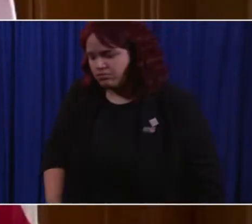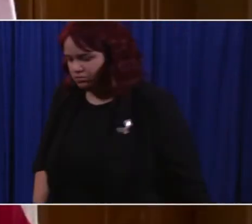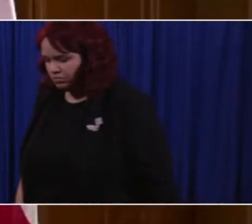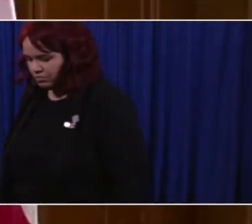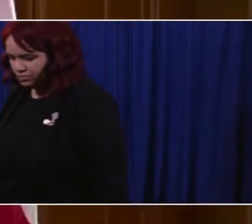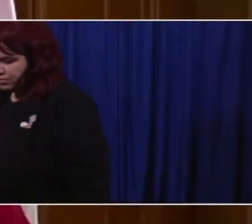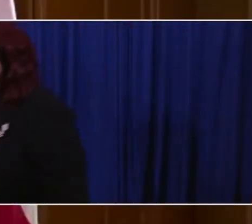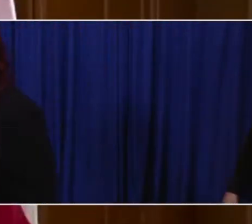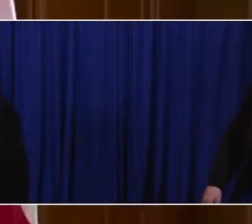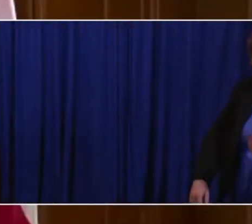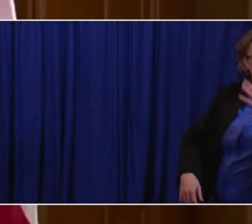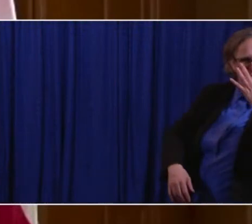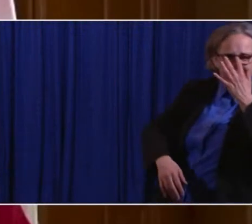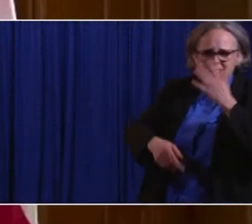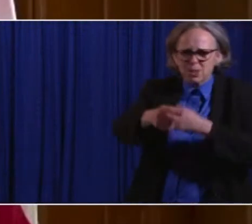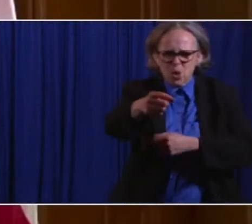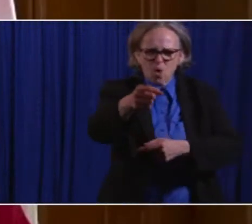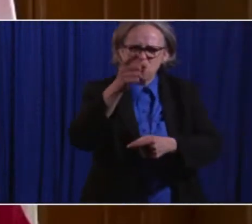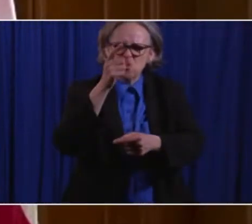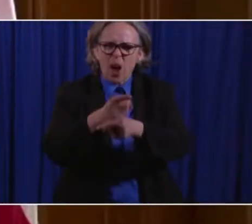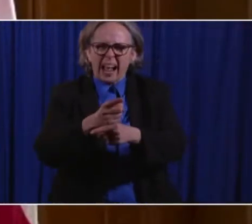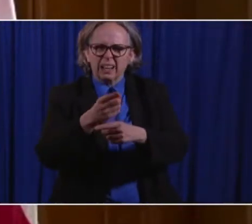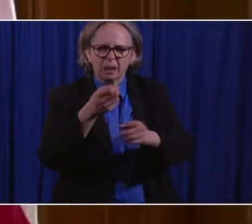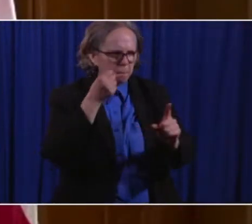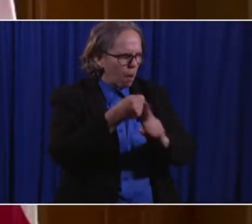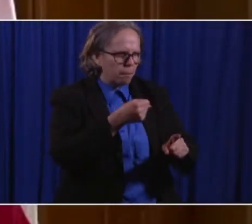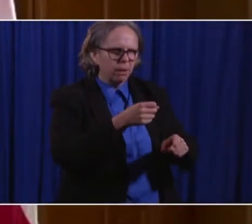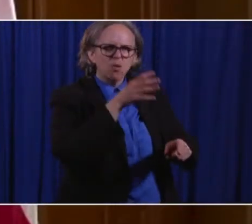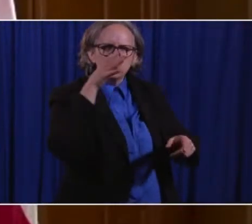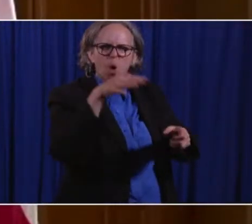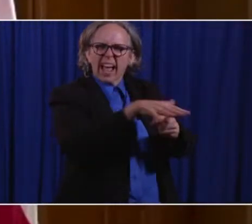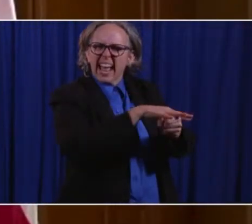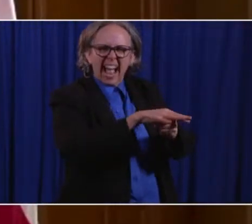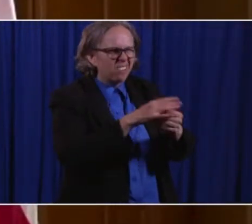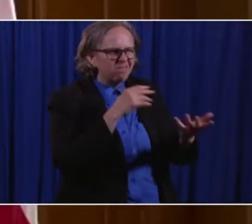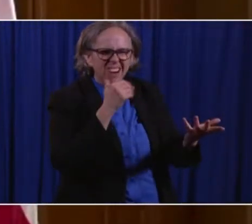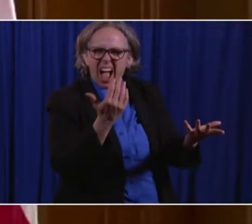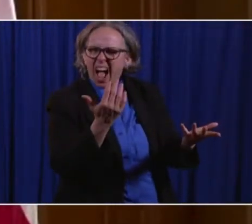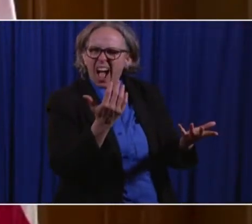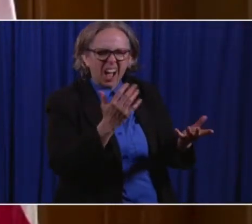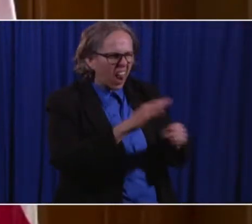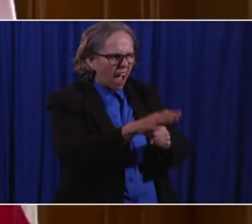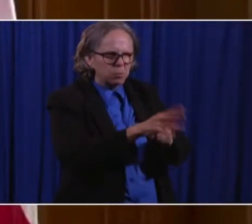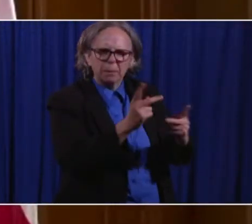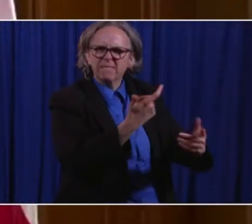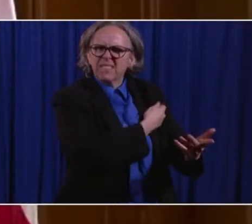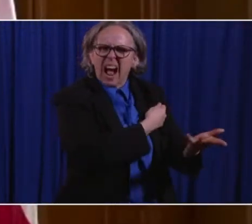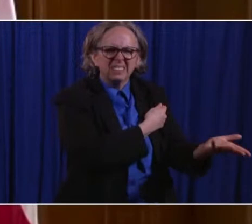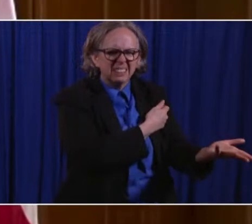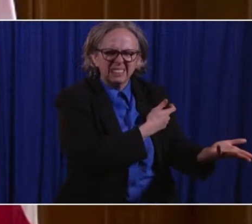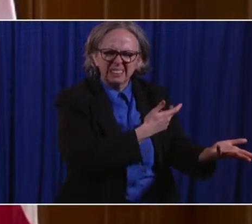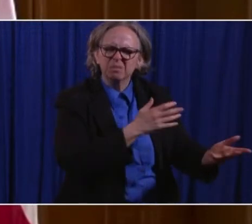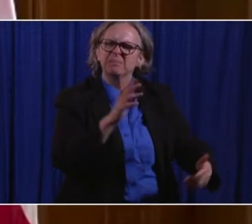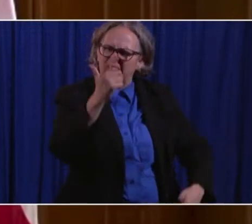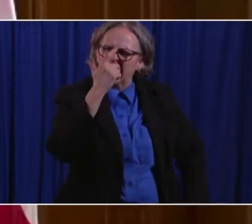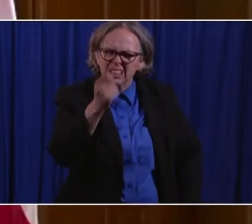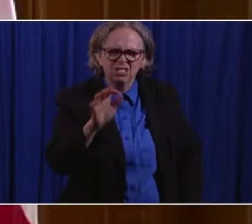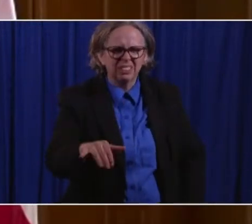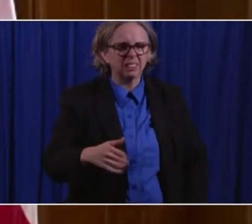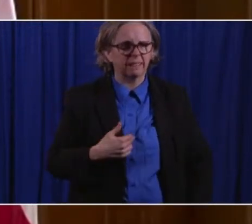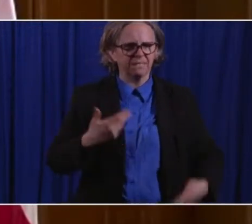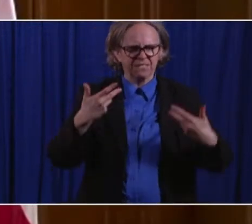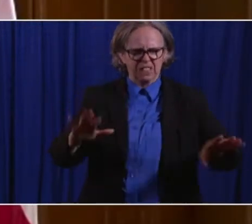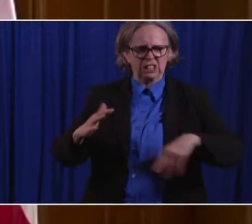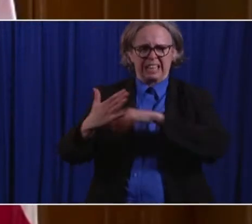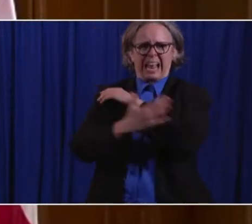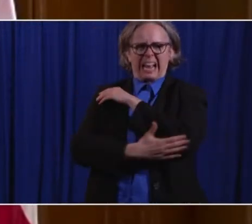day. The interesting thing, though, is if you look at the highest counties, they're not all, the conventional wisdom